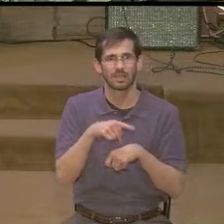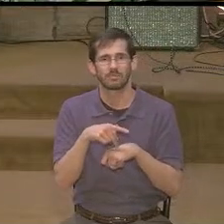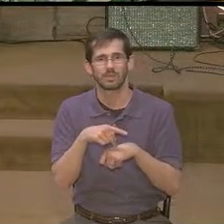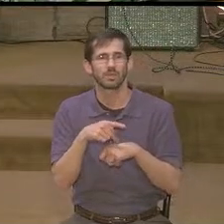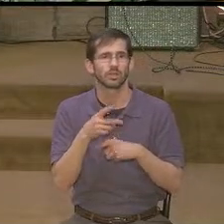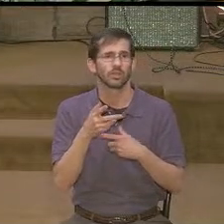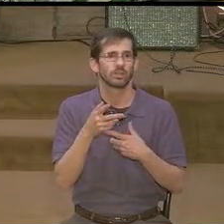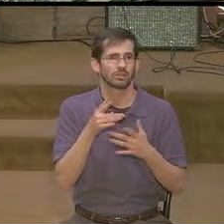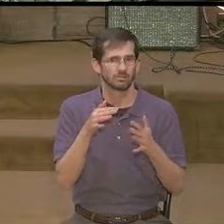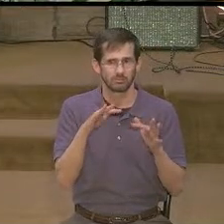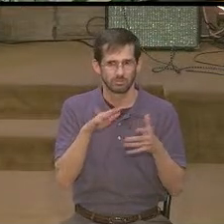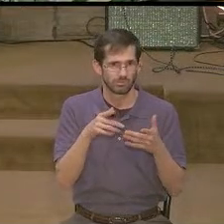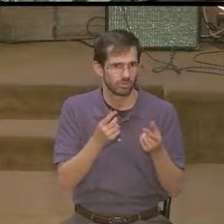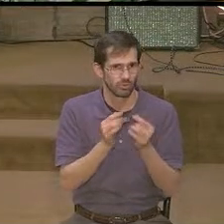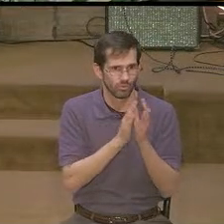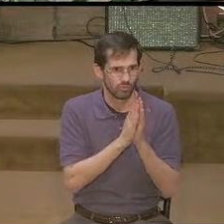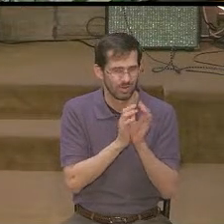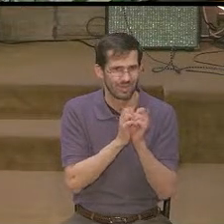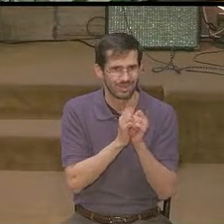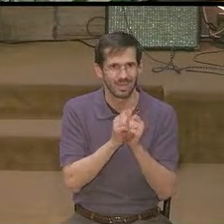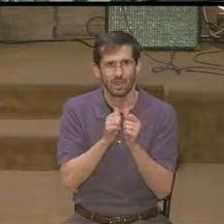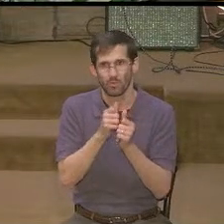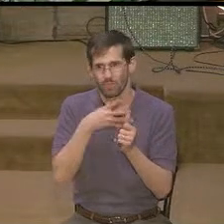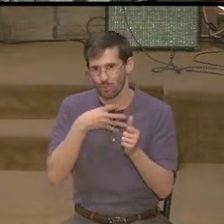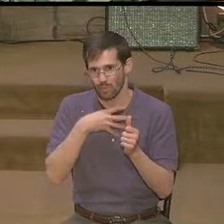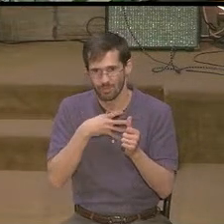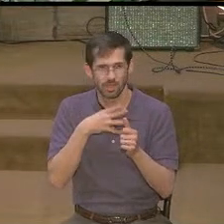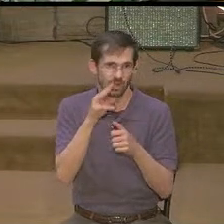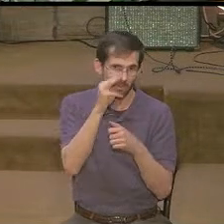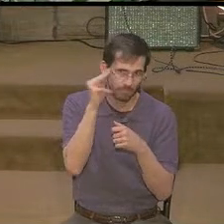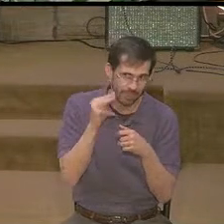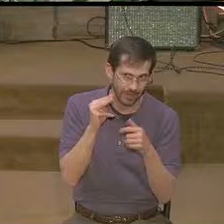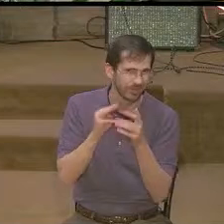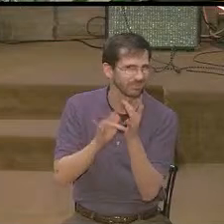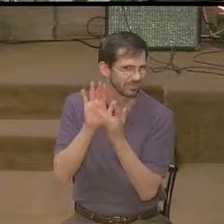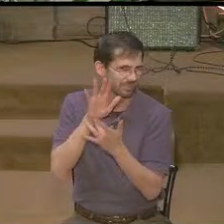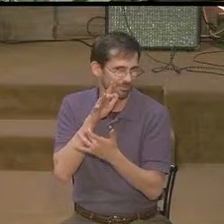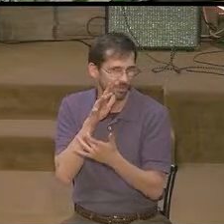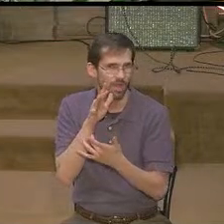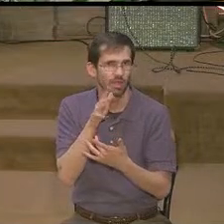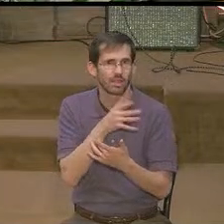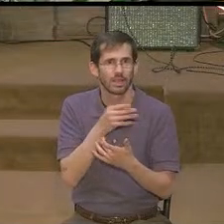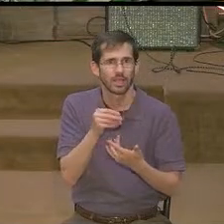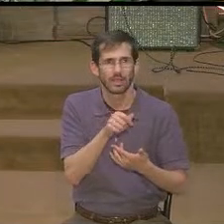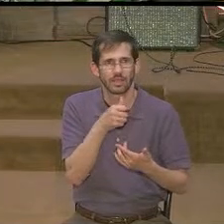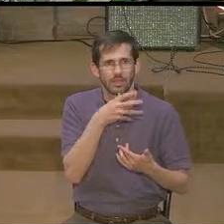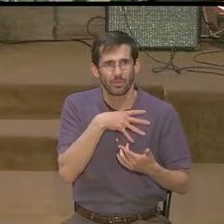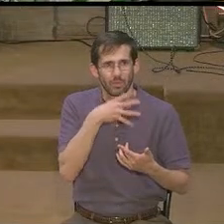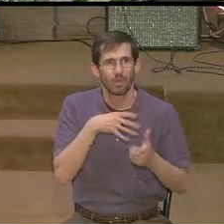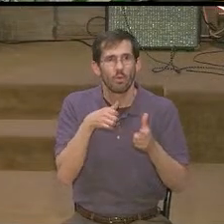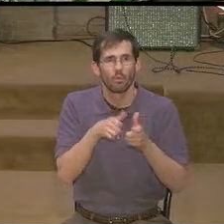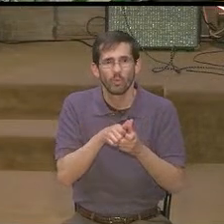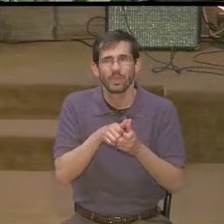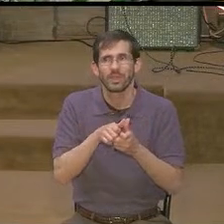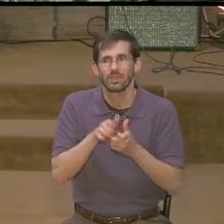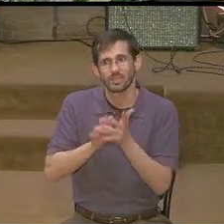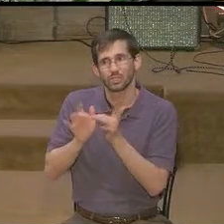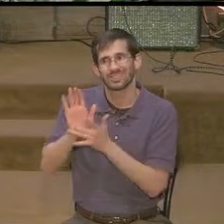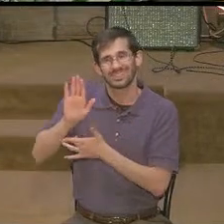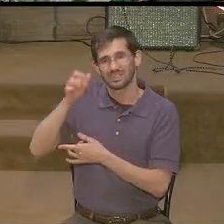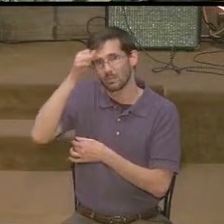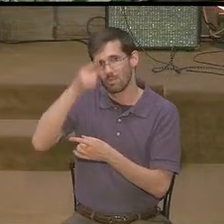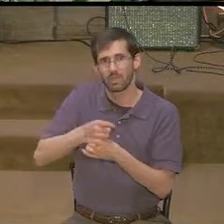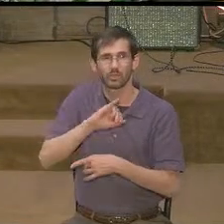and supplication with the women, Mary, the mother of Jesus, with his brother James. So Mary